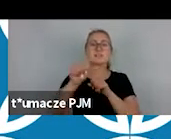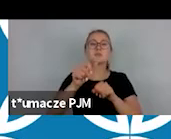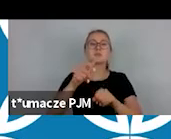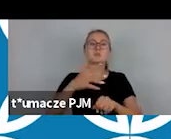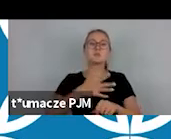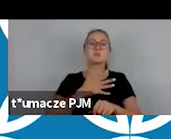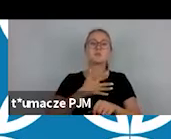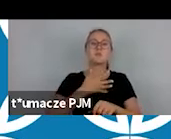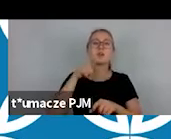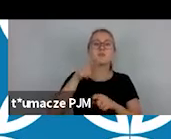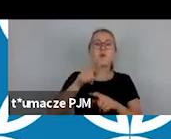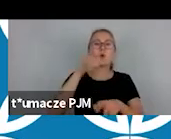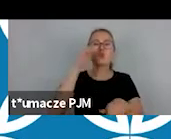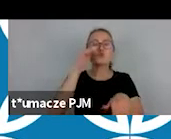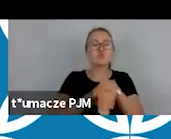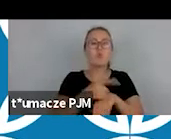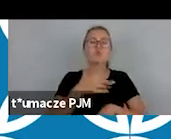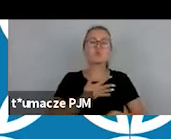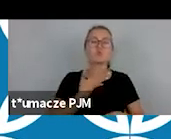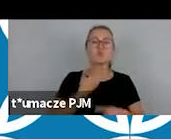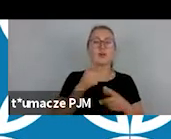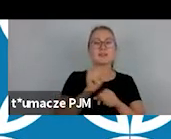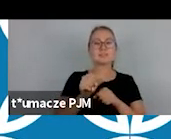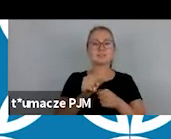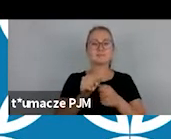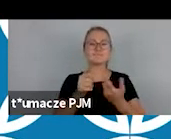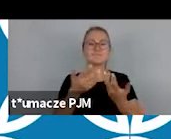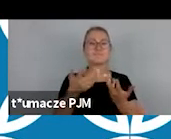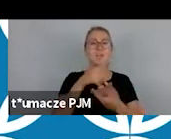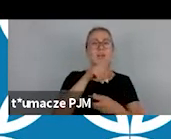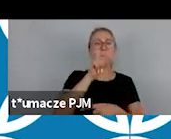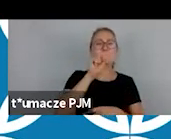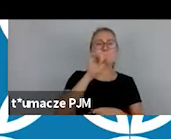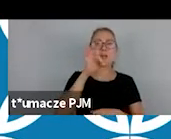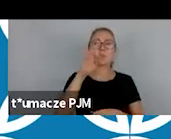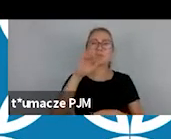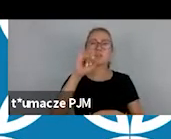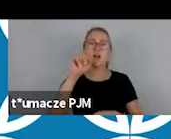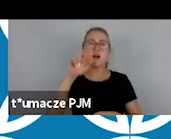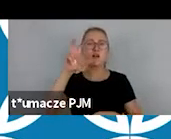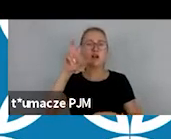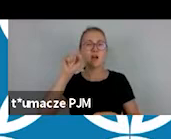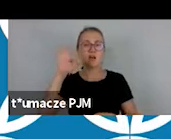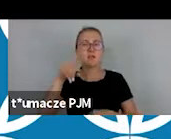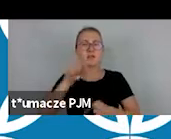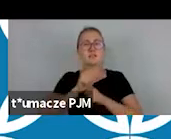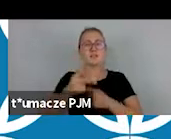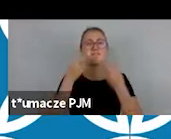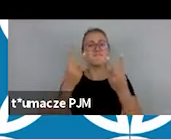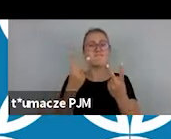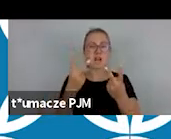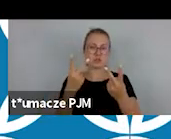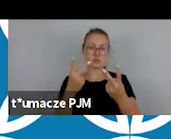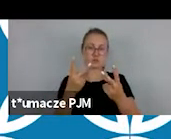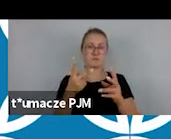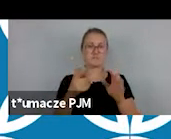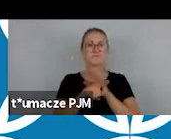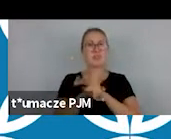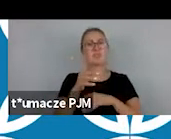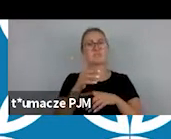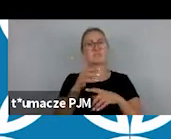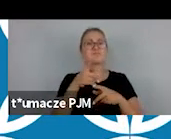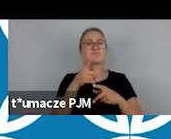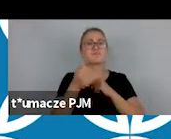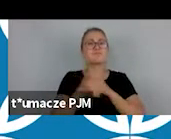kind of the war economy. They look at inequalities. They look at colonialism as